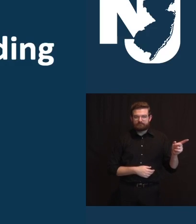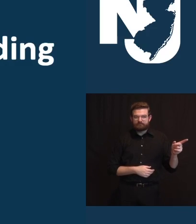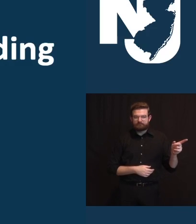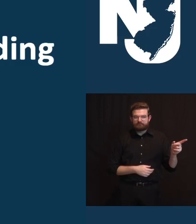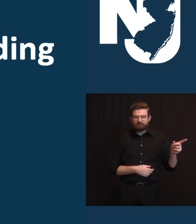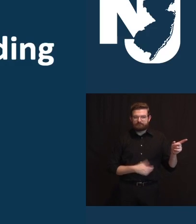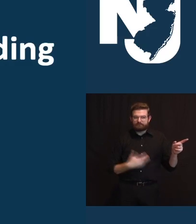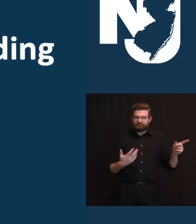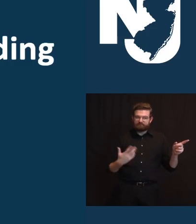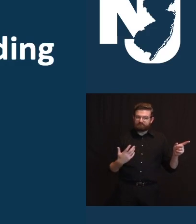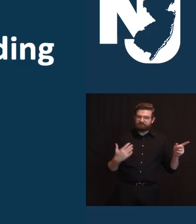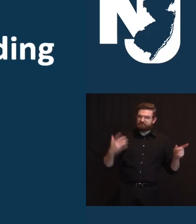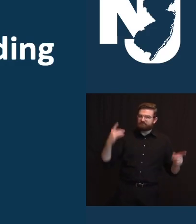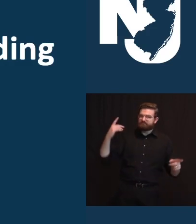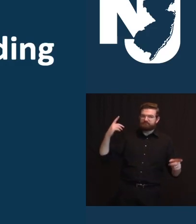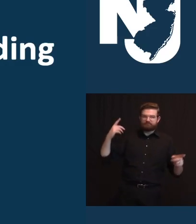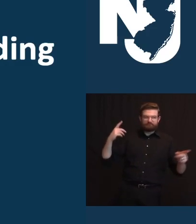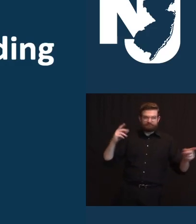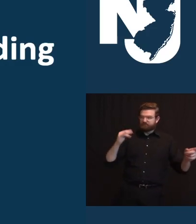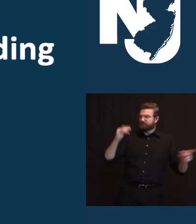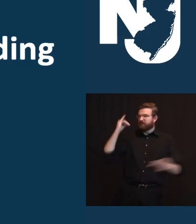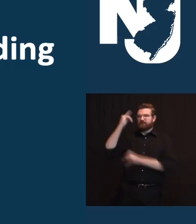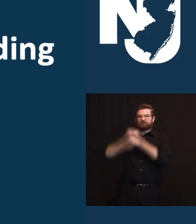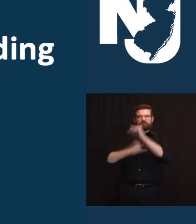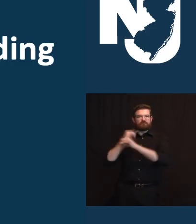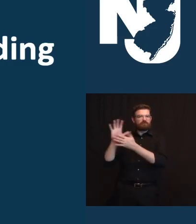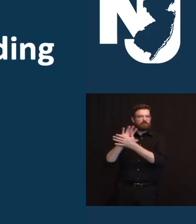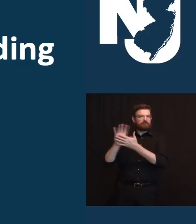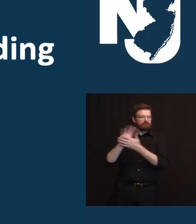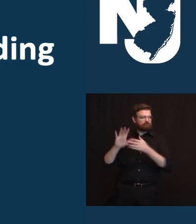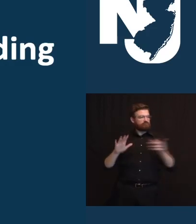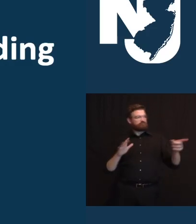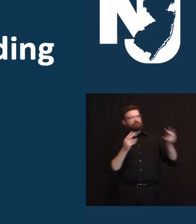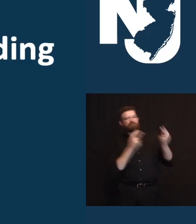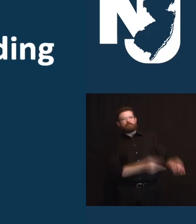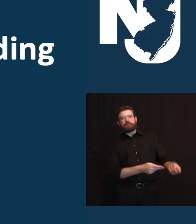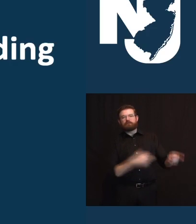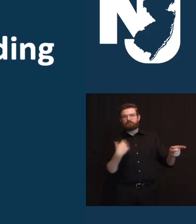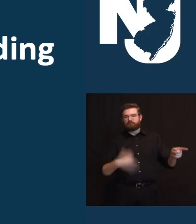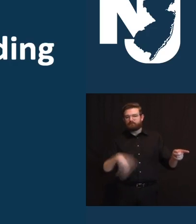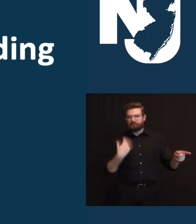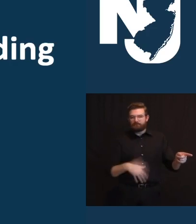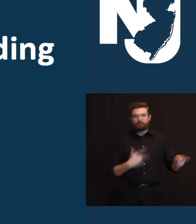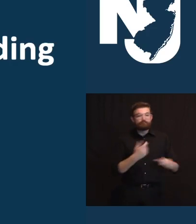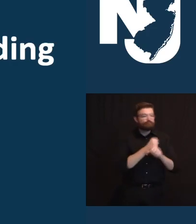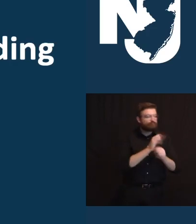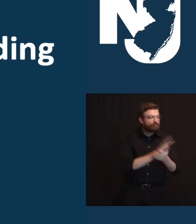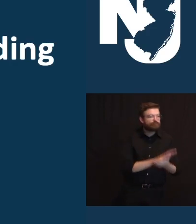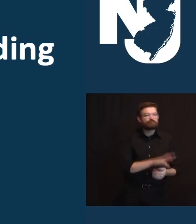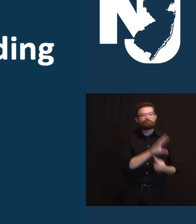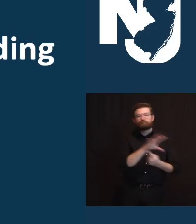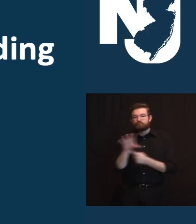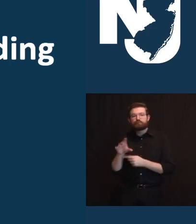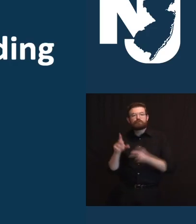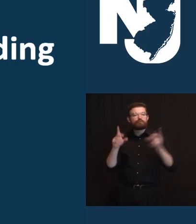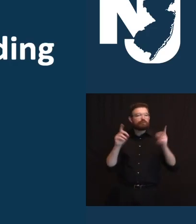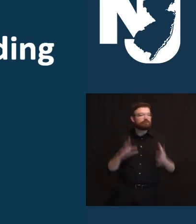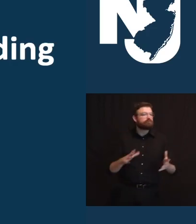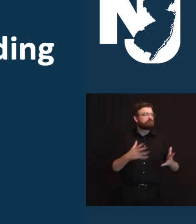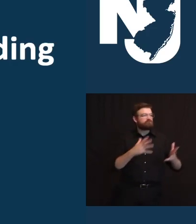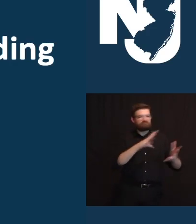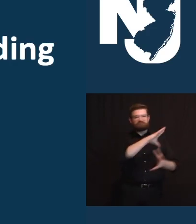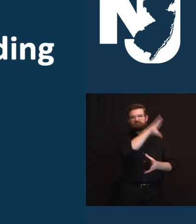that New Jersey has everything that producers and directors look for in a premier filming location, from our energetic cities to our iconic